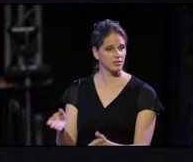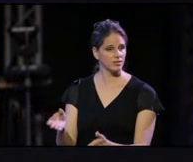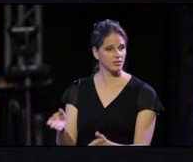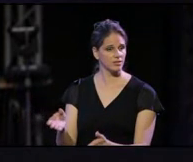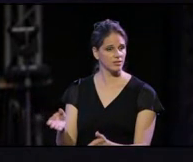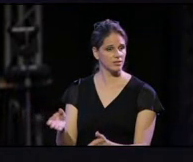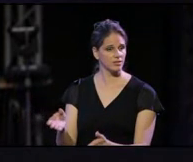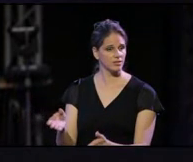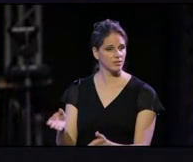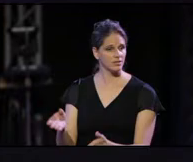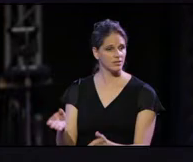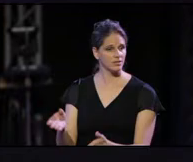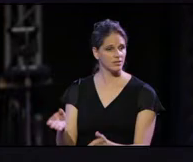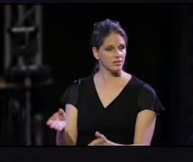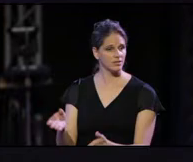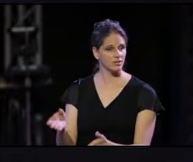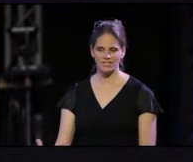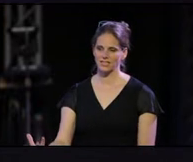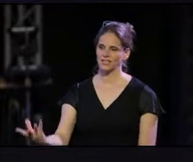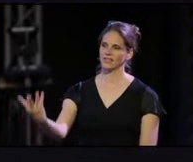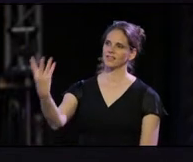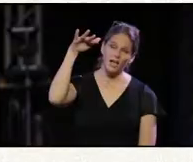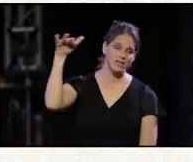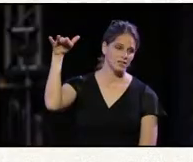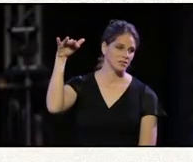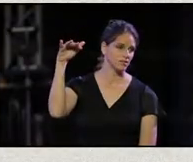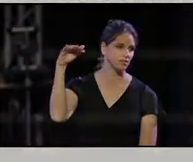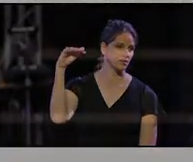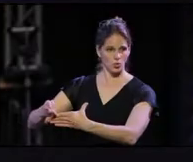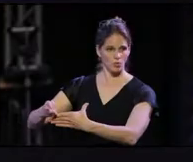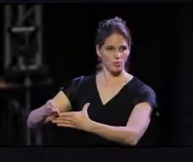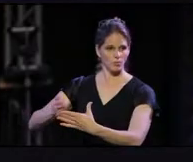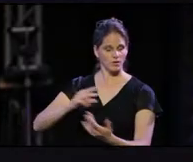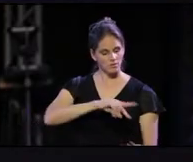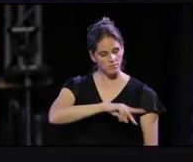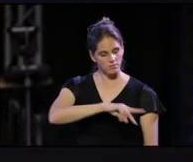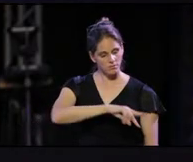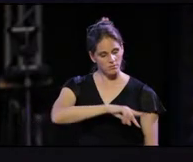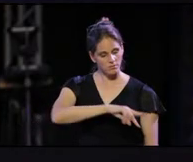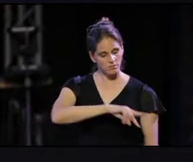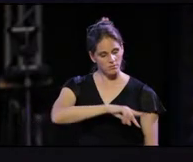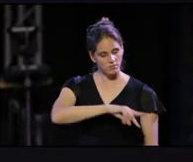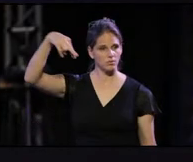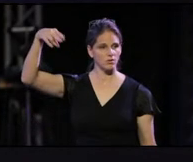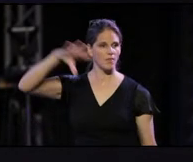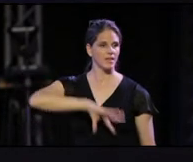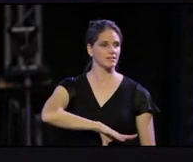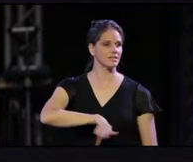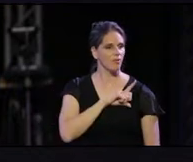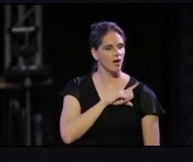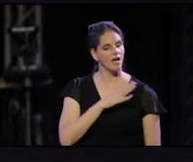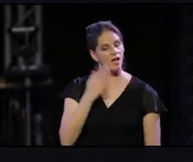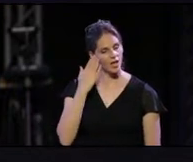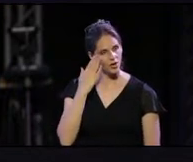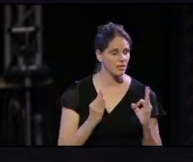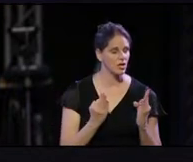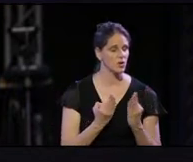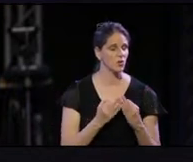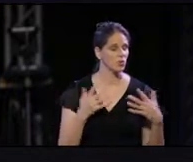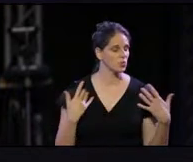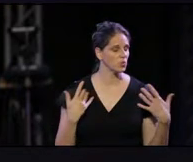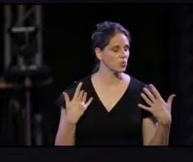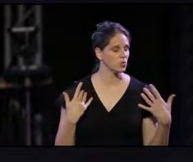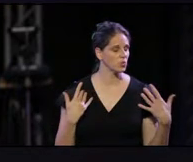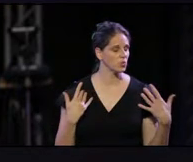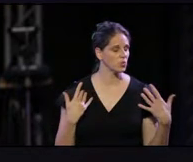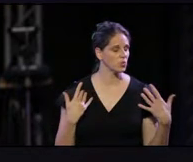us. And it can only have come from wide, and in a sense, keeps